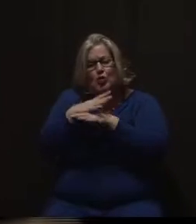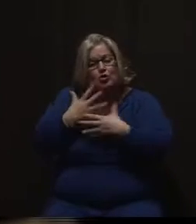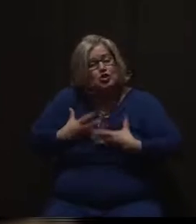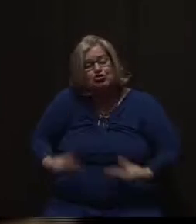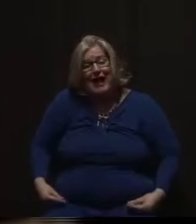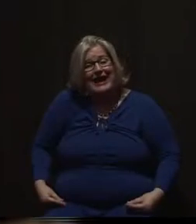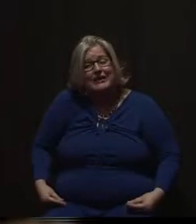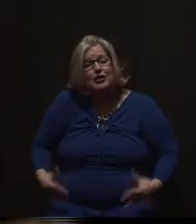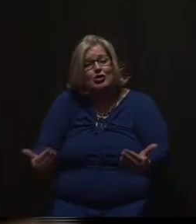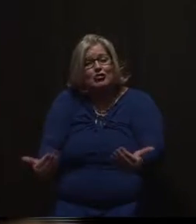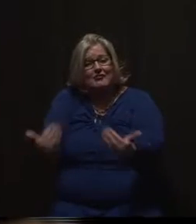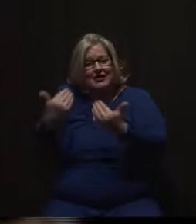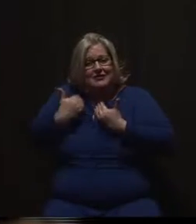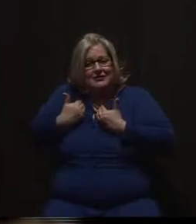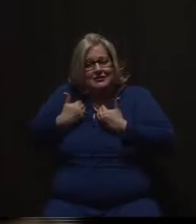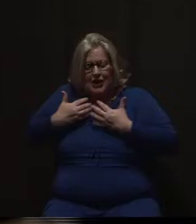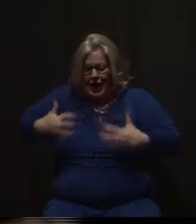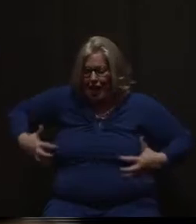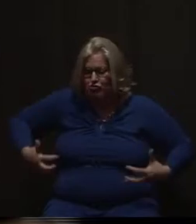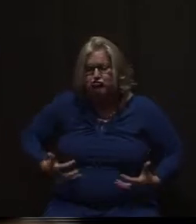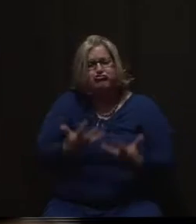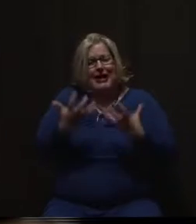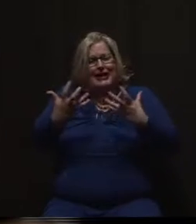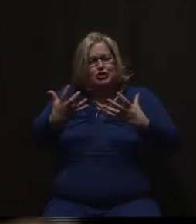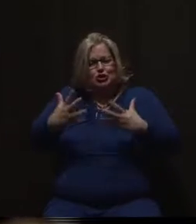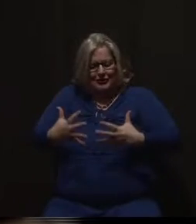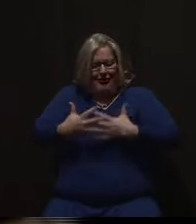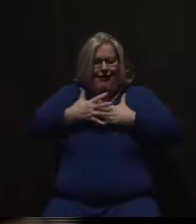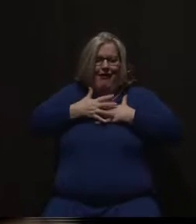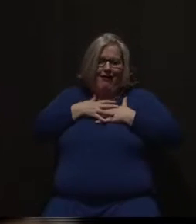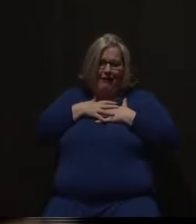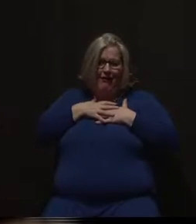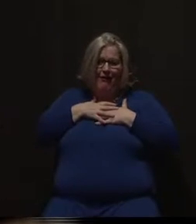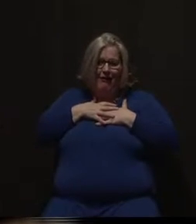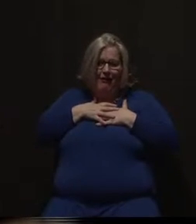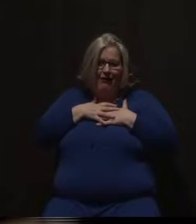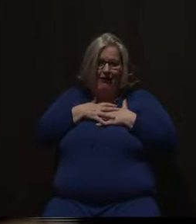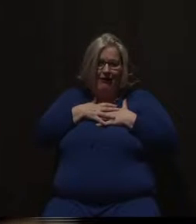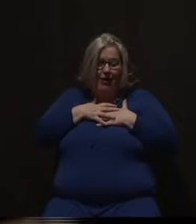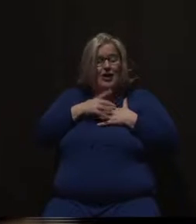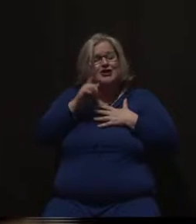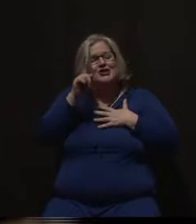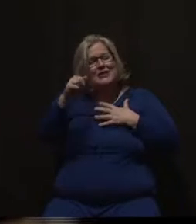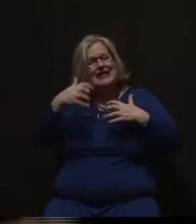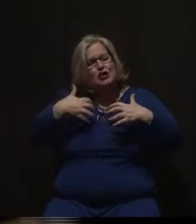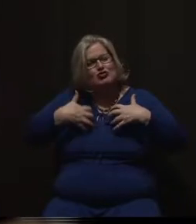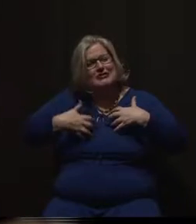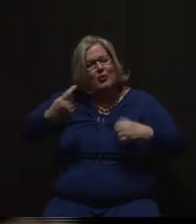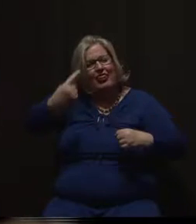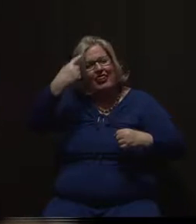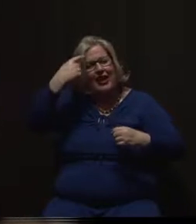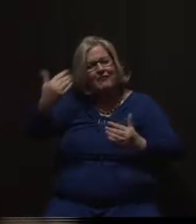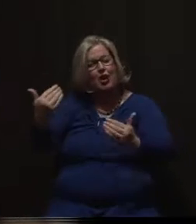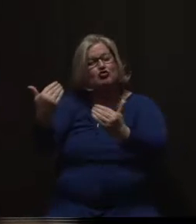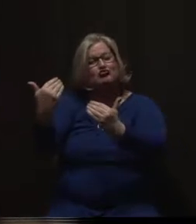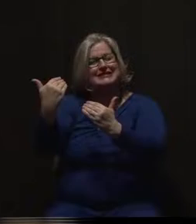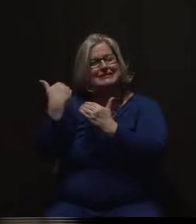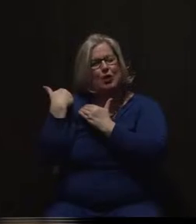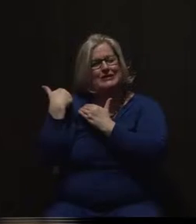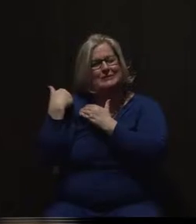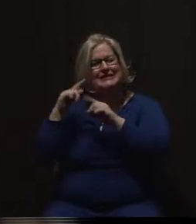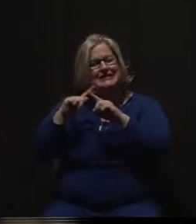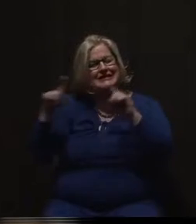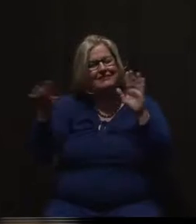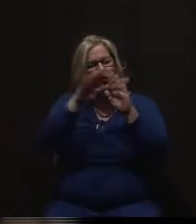often responsibilities drain us, and to put these responsibilities on a different level. And also, when you've got this connection, it